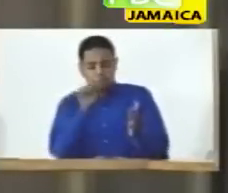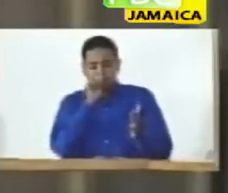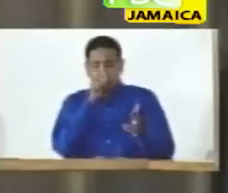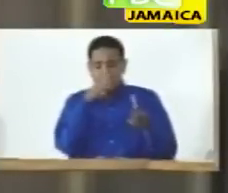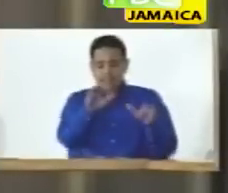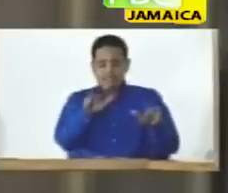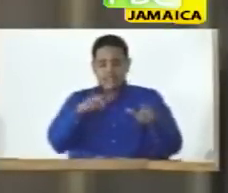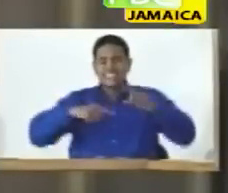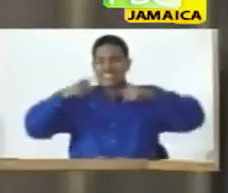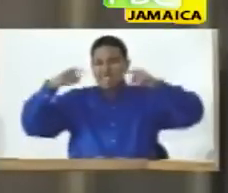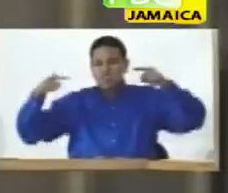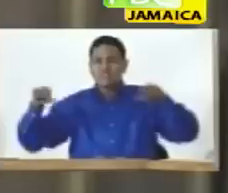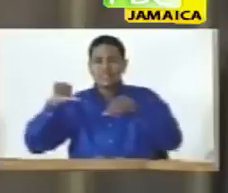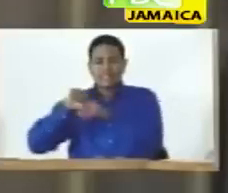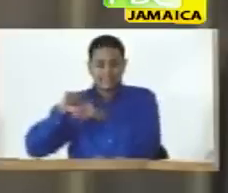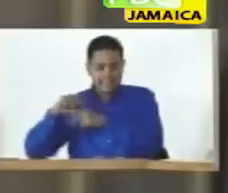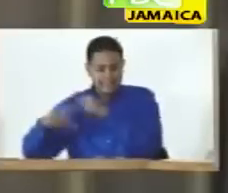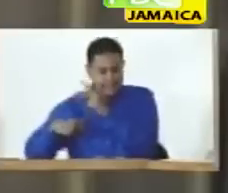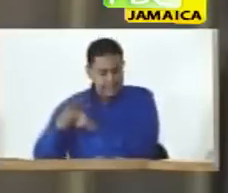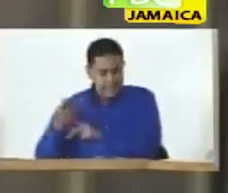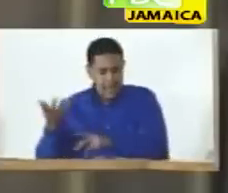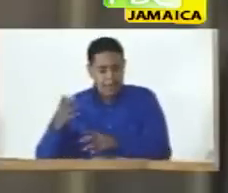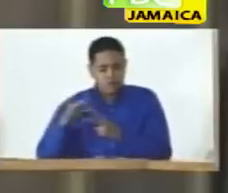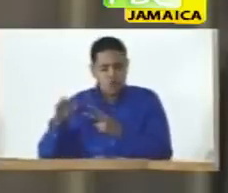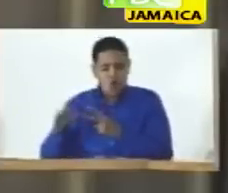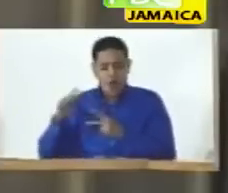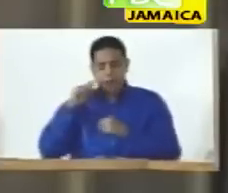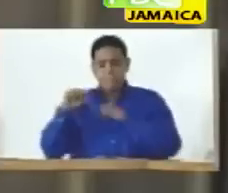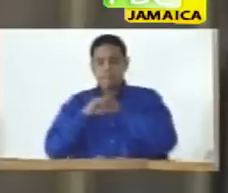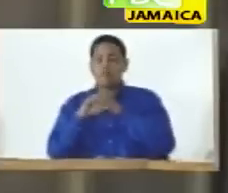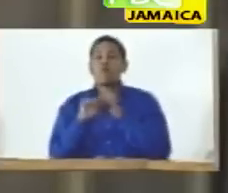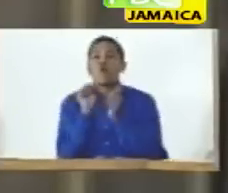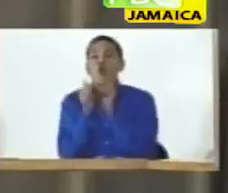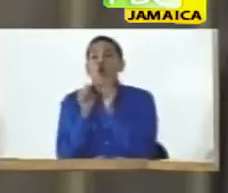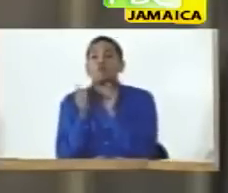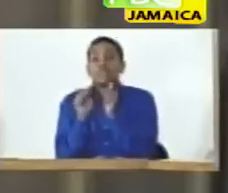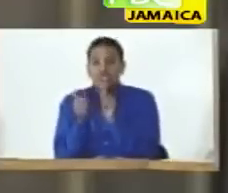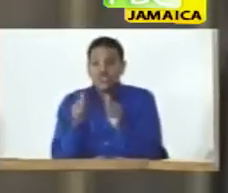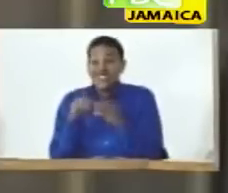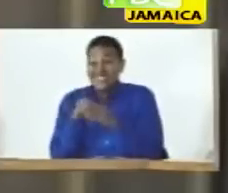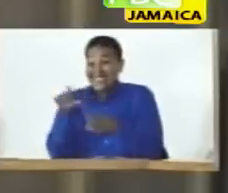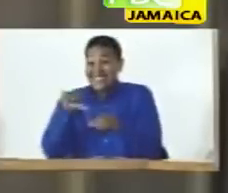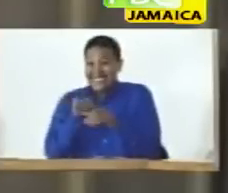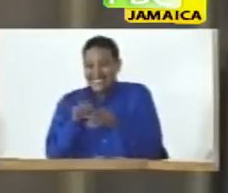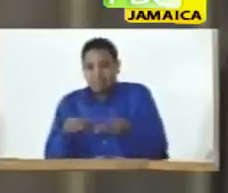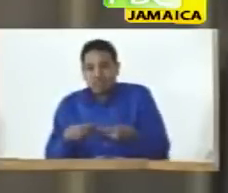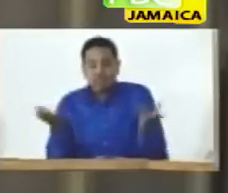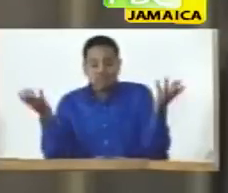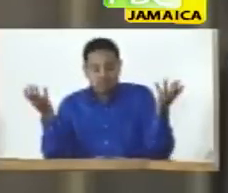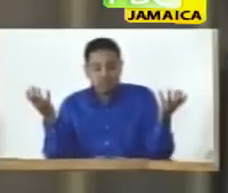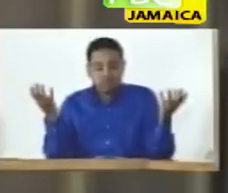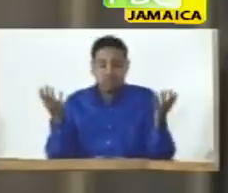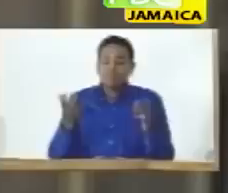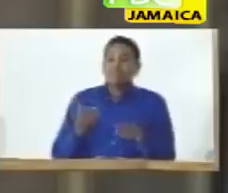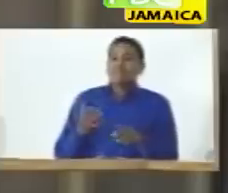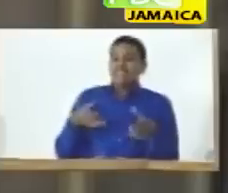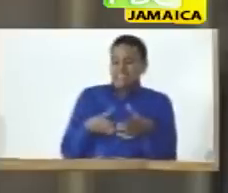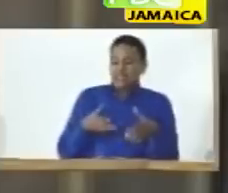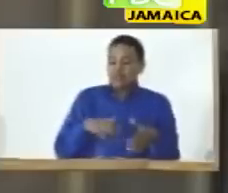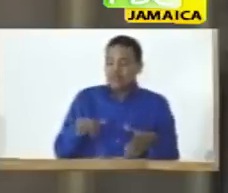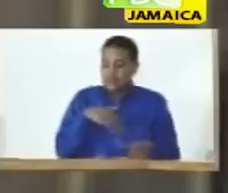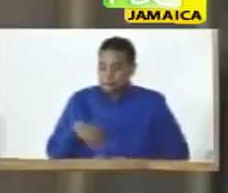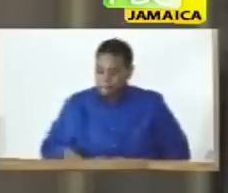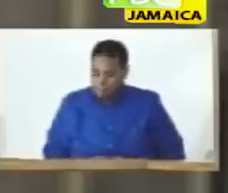investment, diversify fuel choices, and promote competition in the downstream natural gas